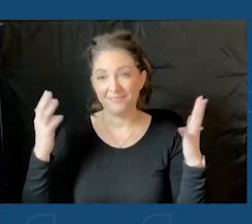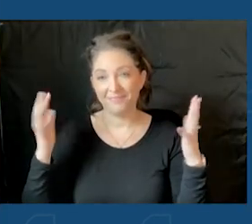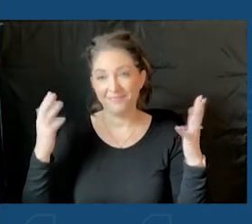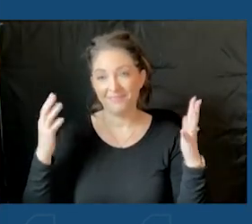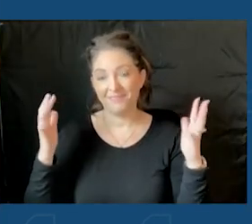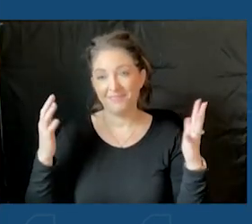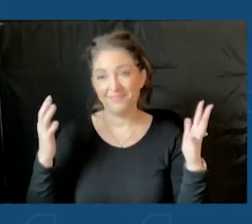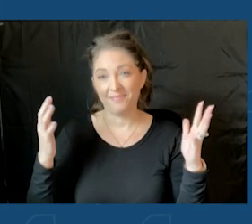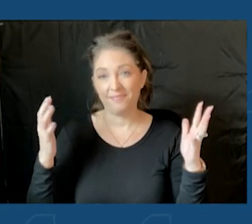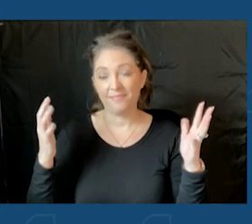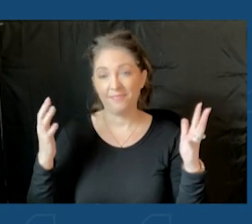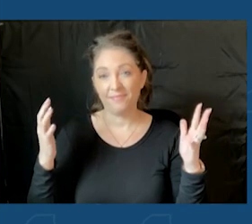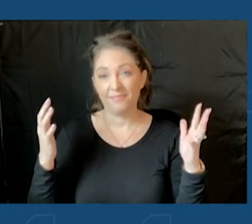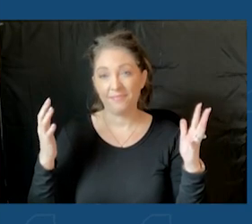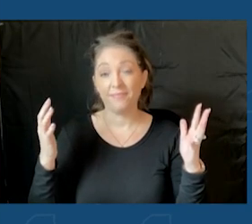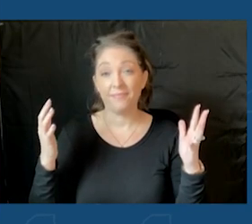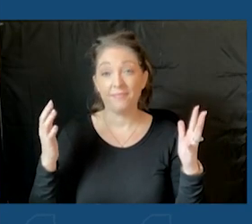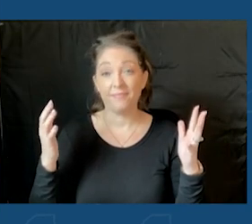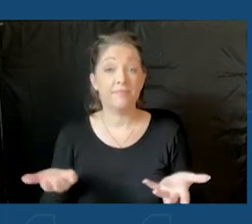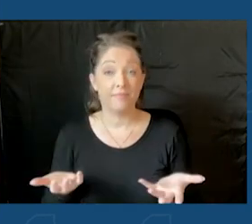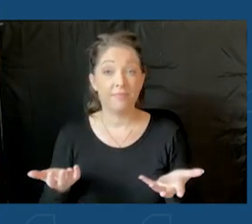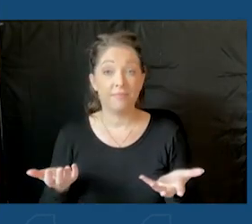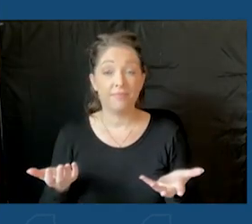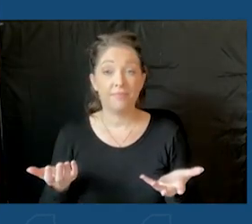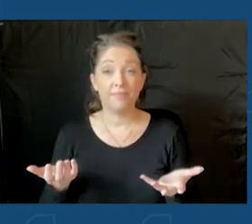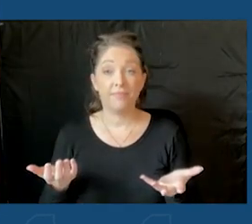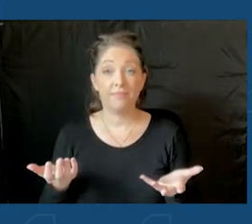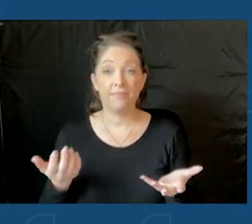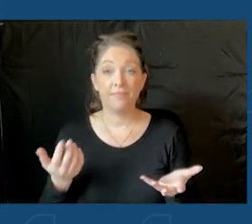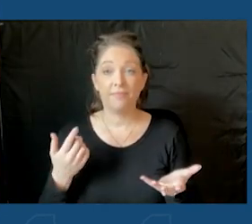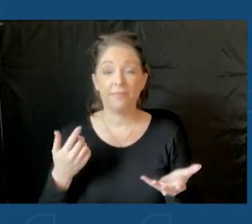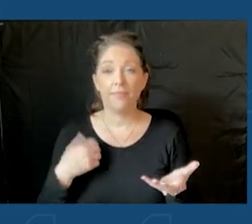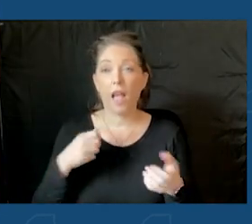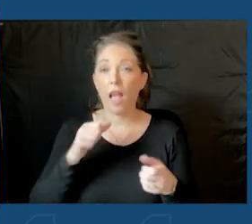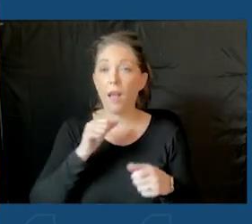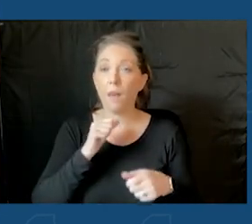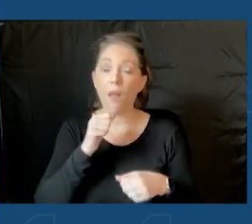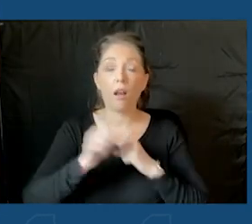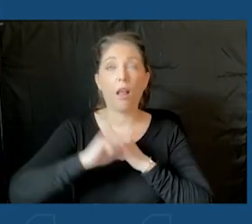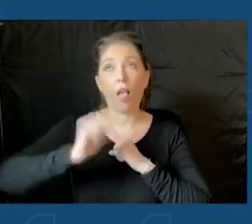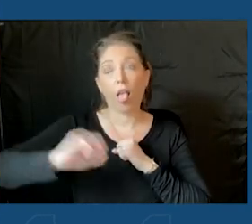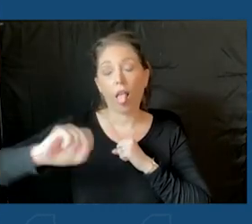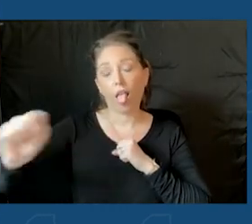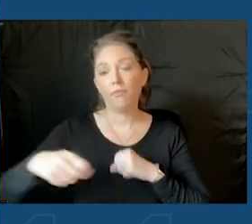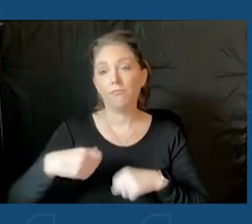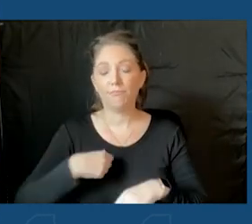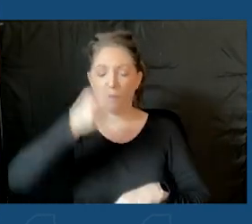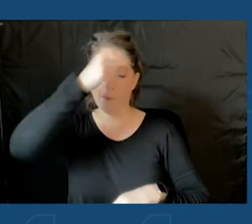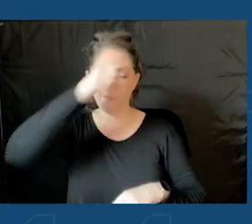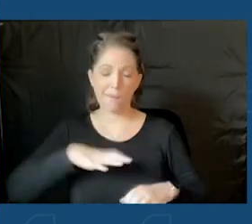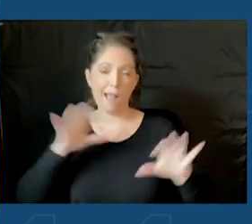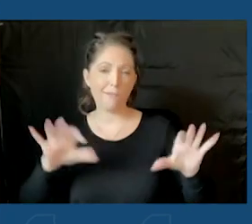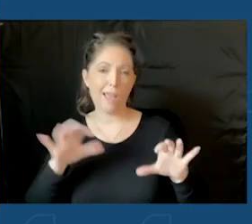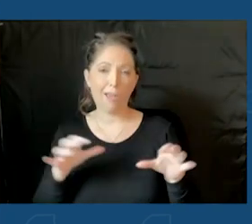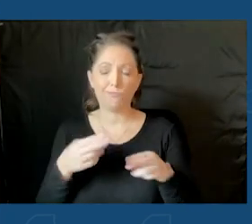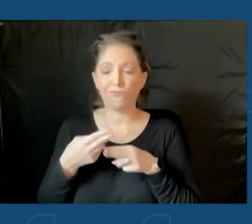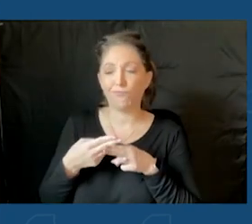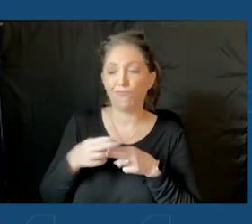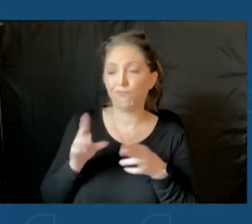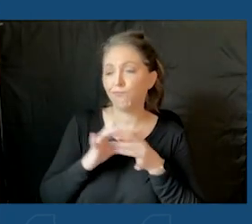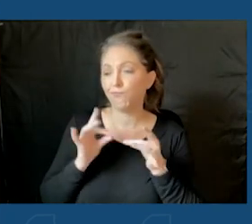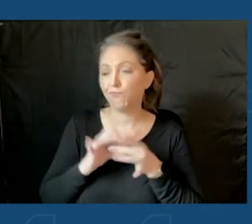So, I'm not gonna be long. I'm a man of action, very few words. I like to get things